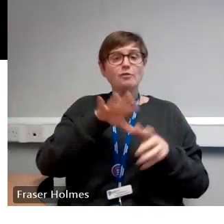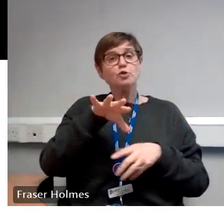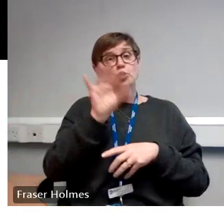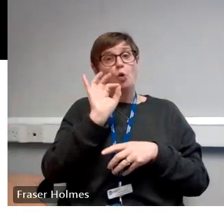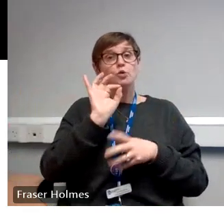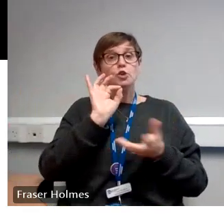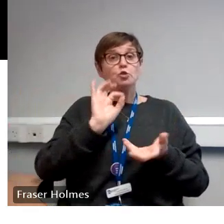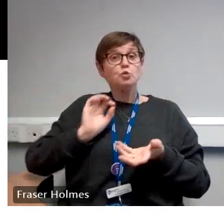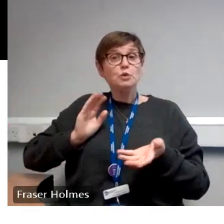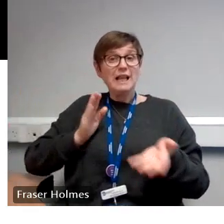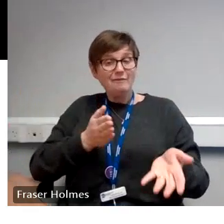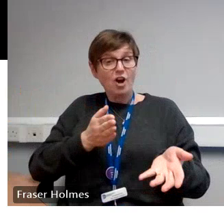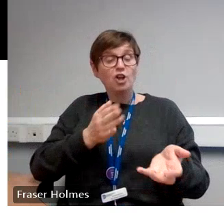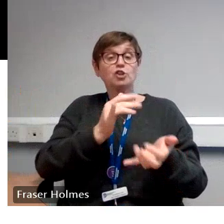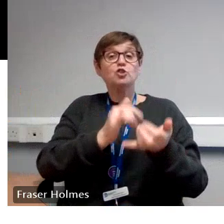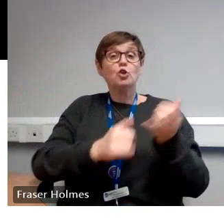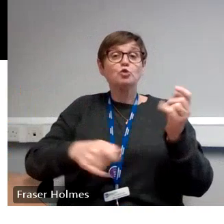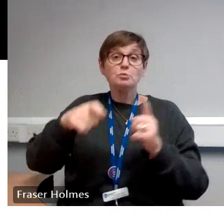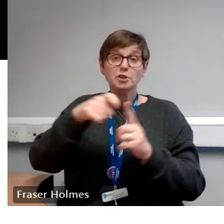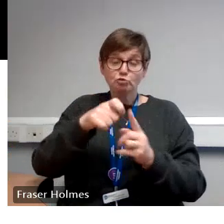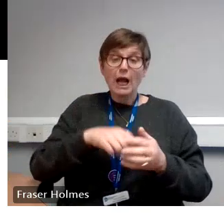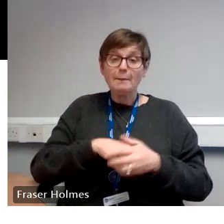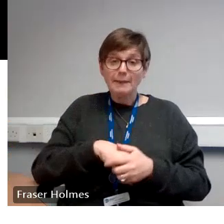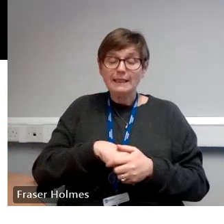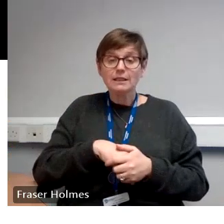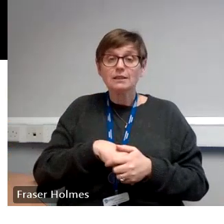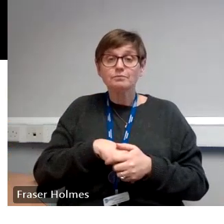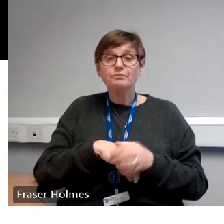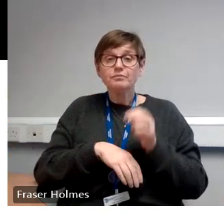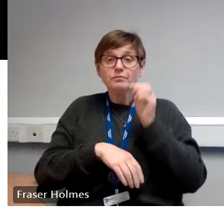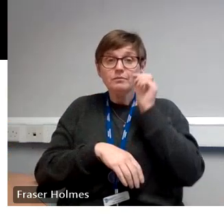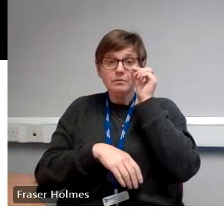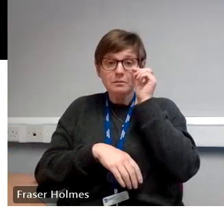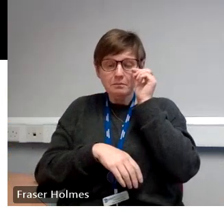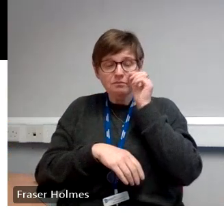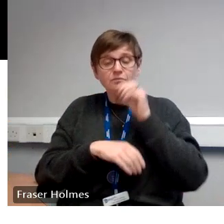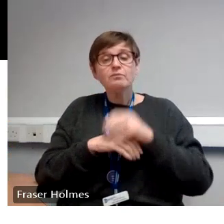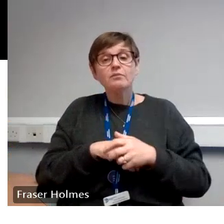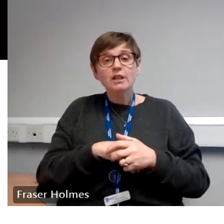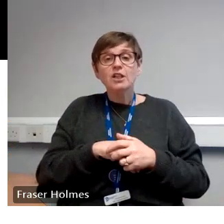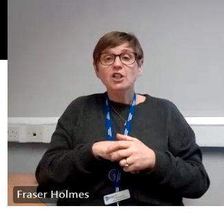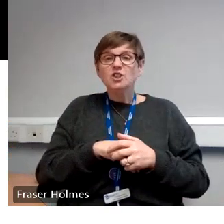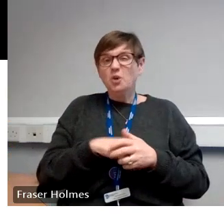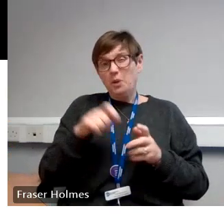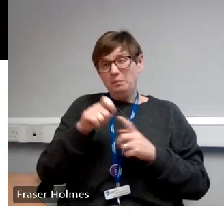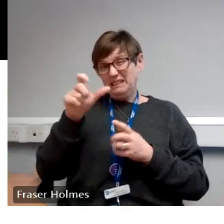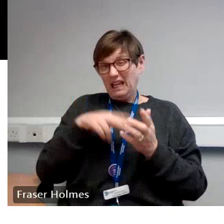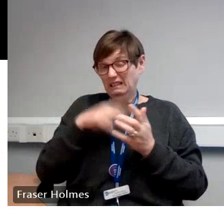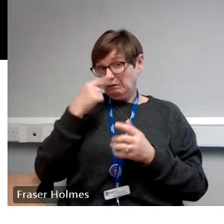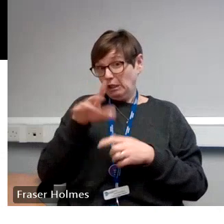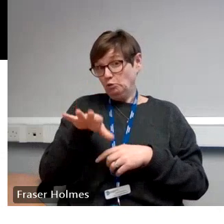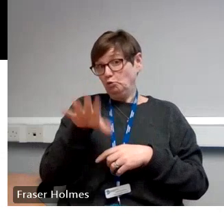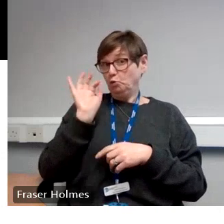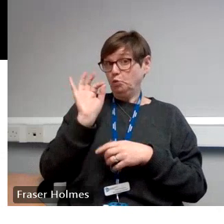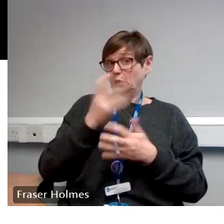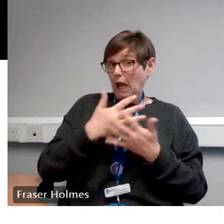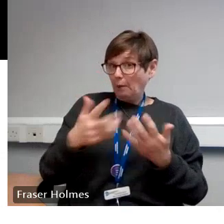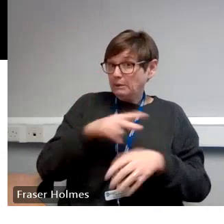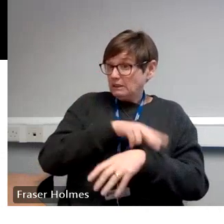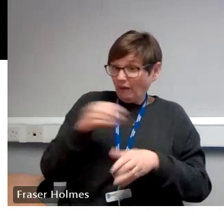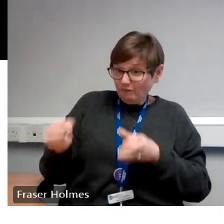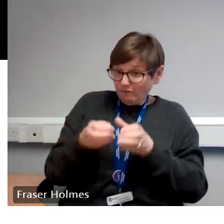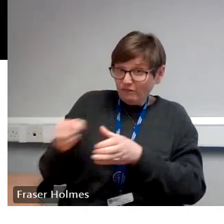to deliver social prescribing. So the PCNs can choose how many staff they